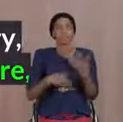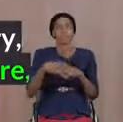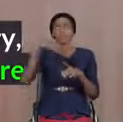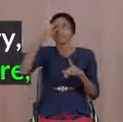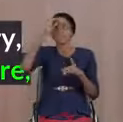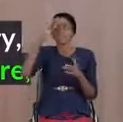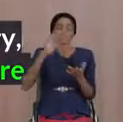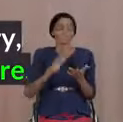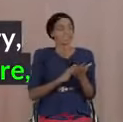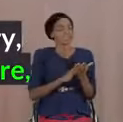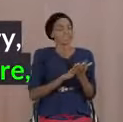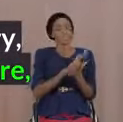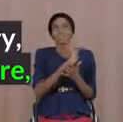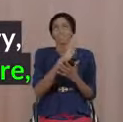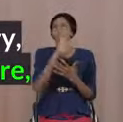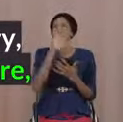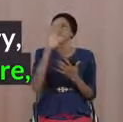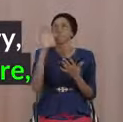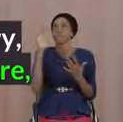Glory,